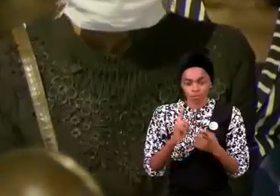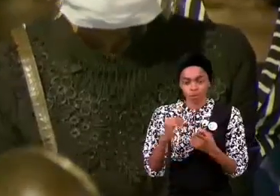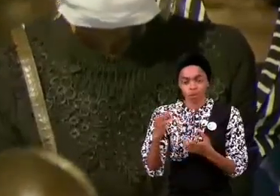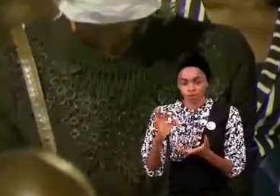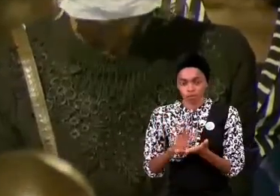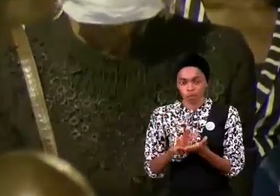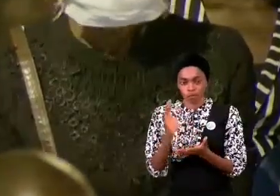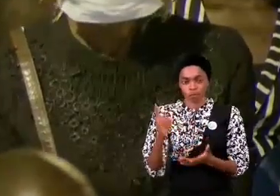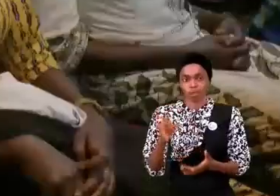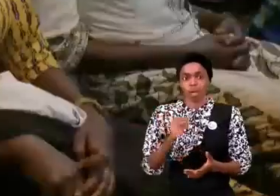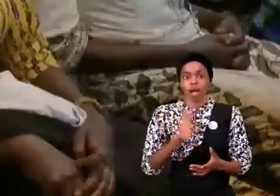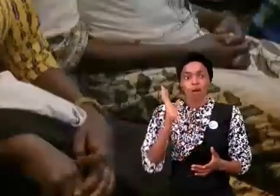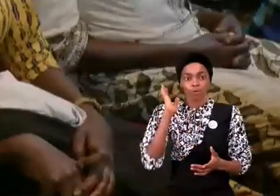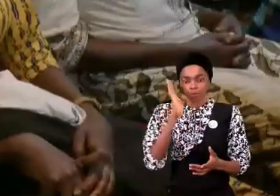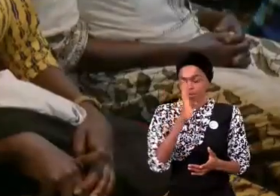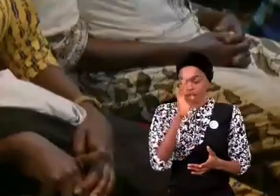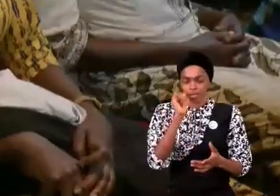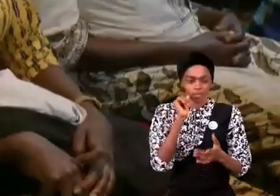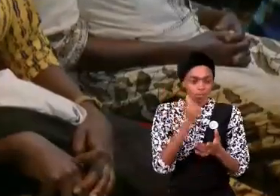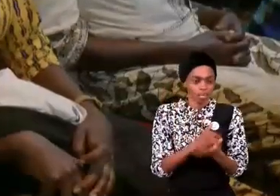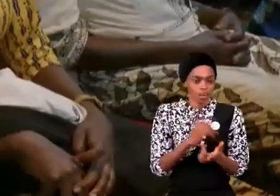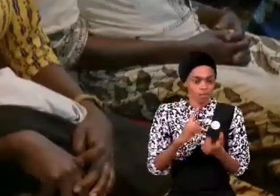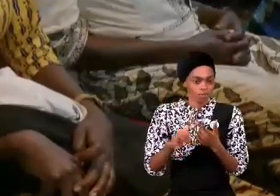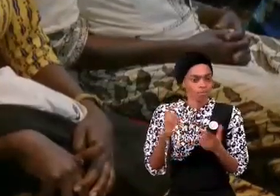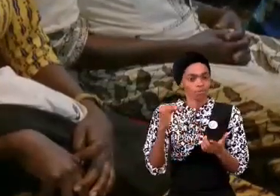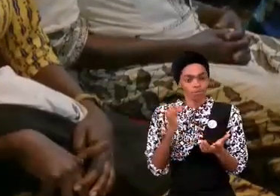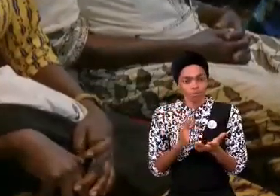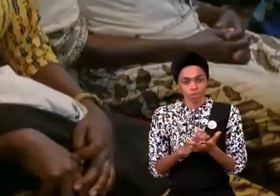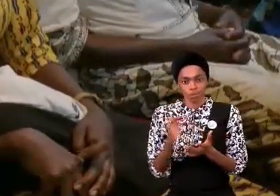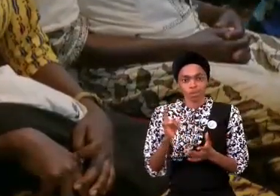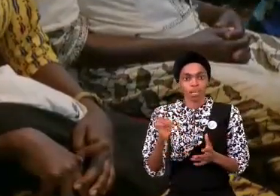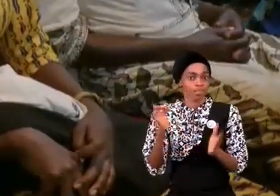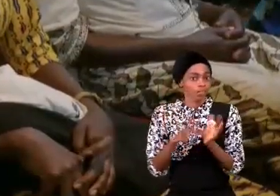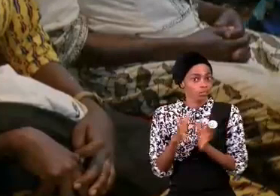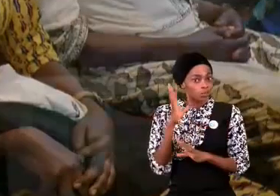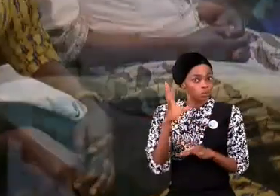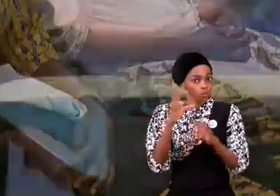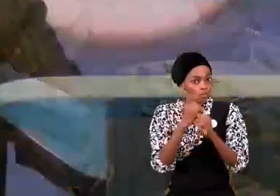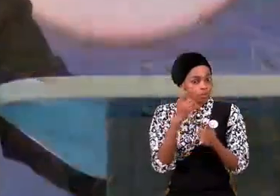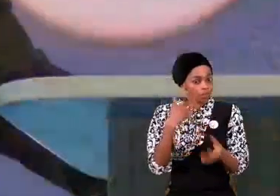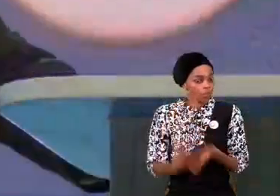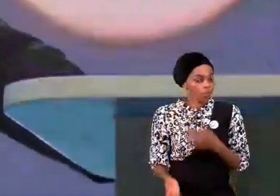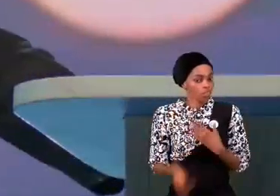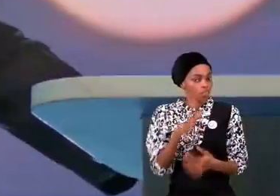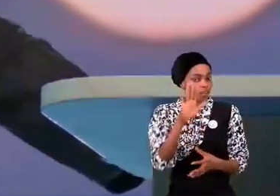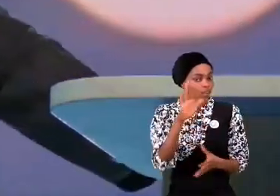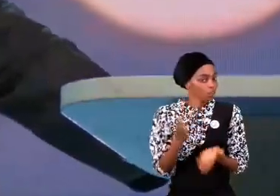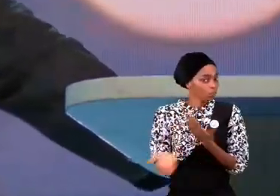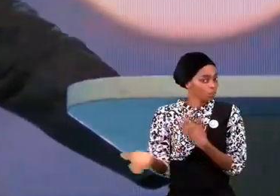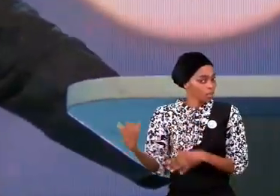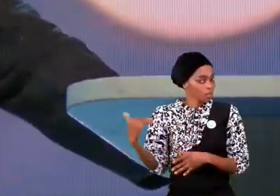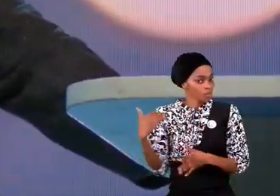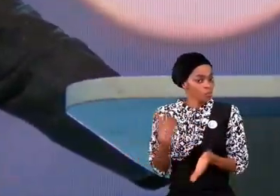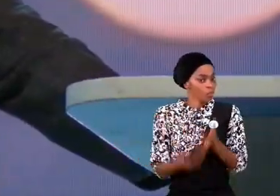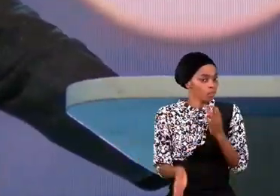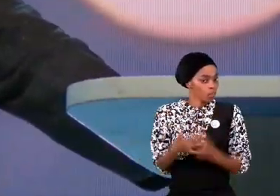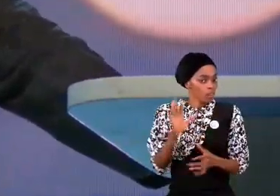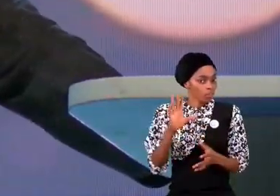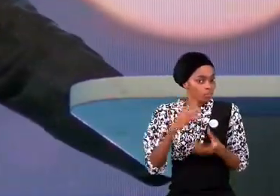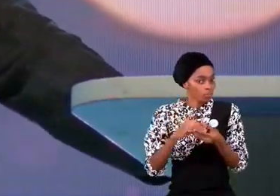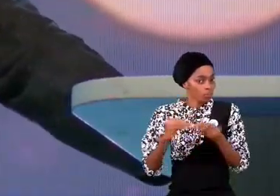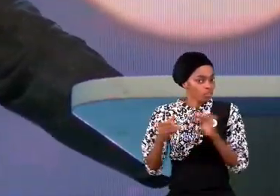whatever the past, whatever the history, whatever you have left behind, however deep,